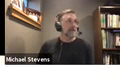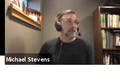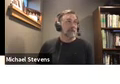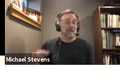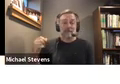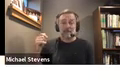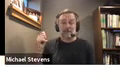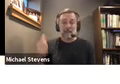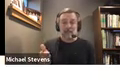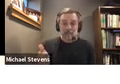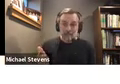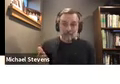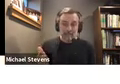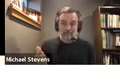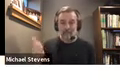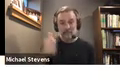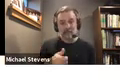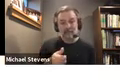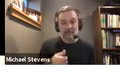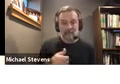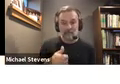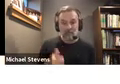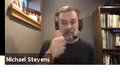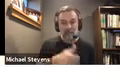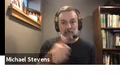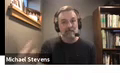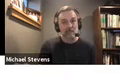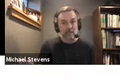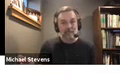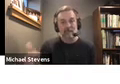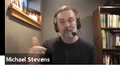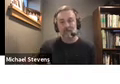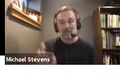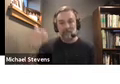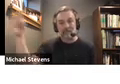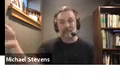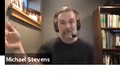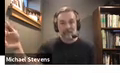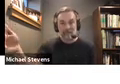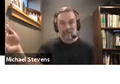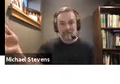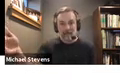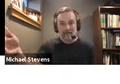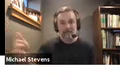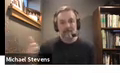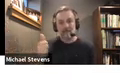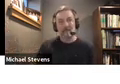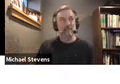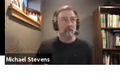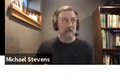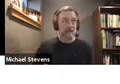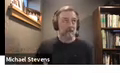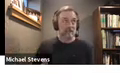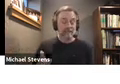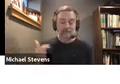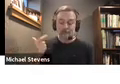So transcription, there's a use case for source to source to create clean SRT files can be